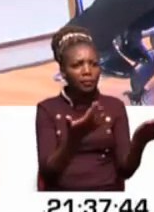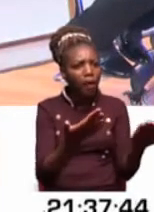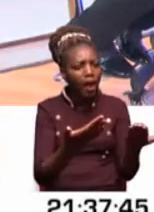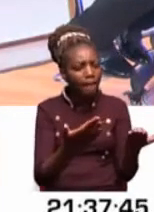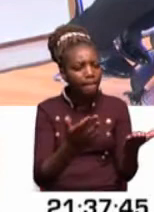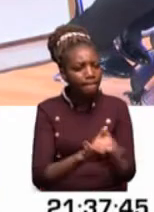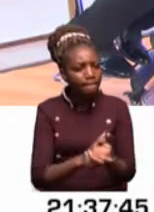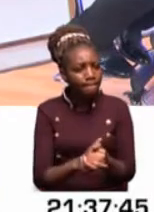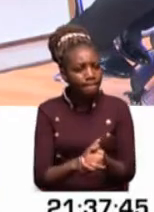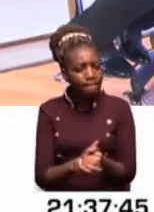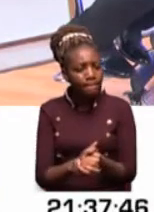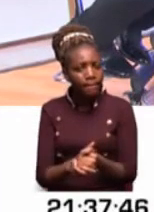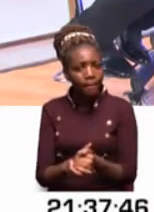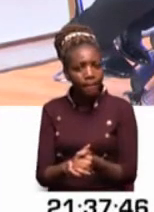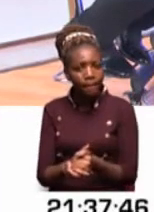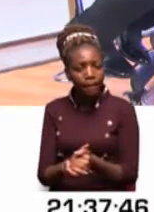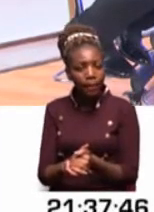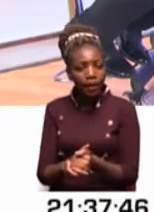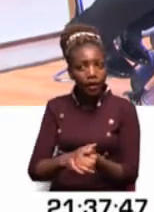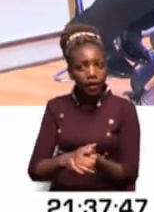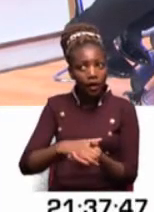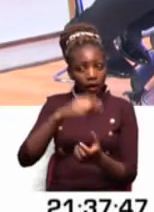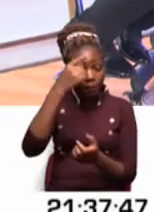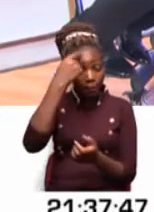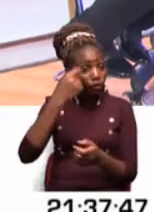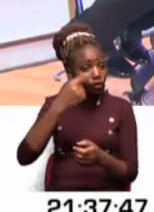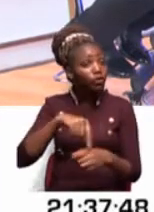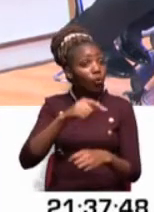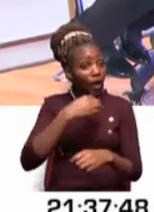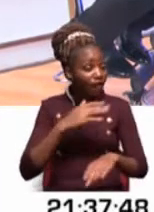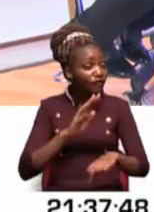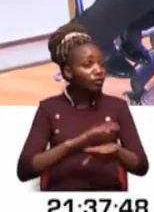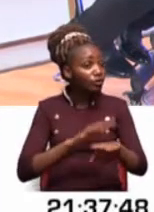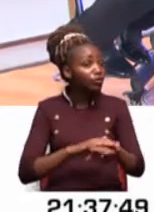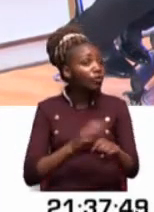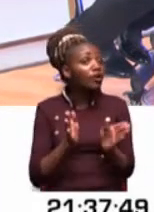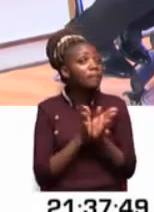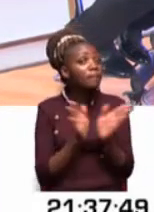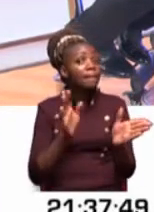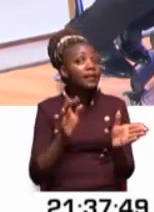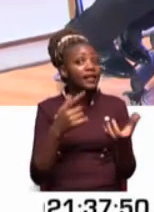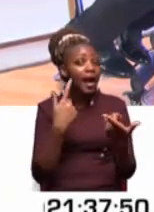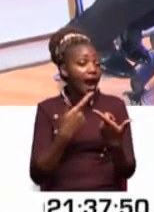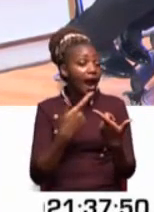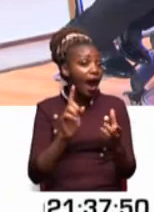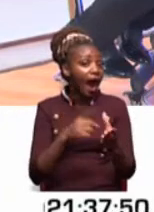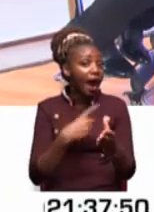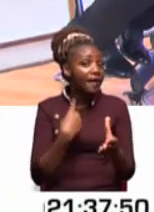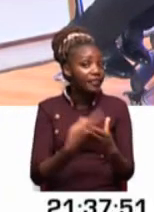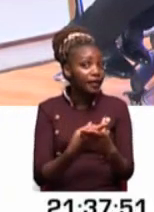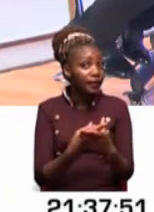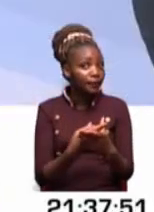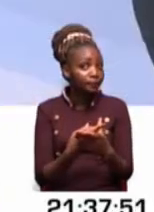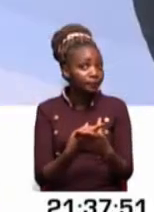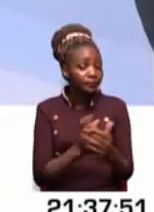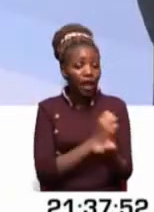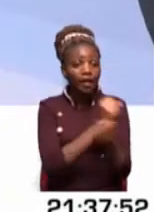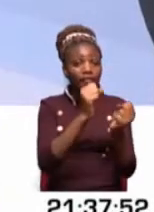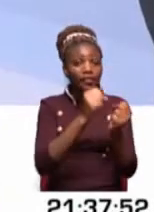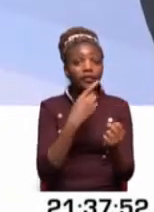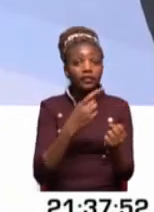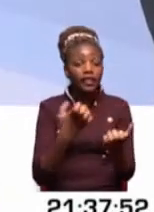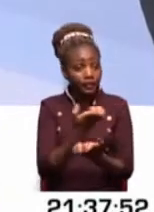think as far as the numbers are impressive, they are quoted everywhere. The president, in fact, in the latest address to the nation, said the economy is